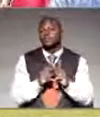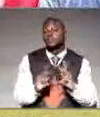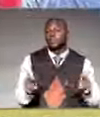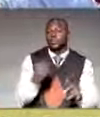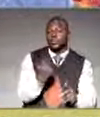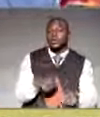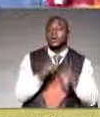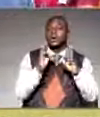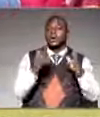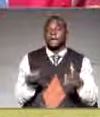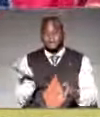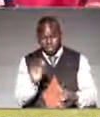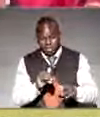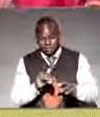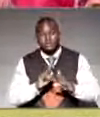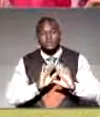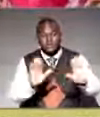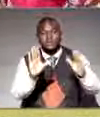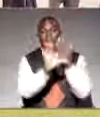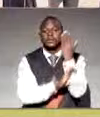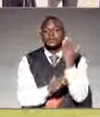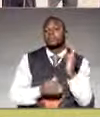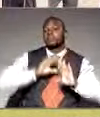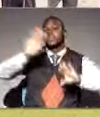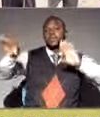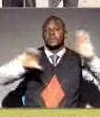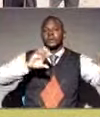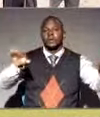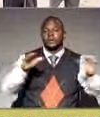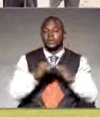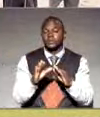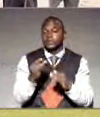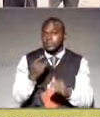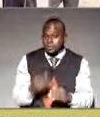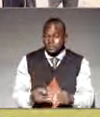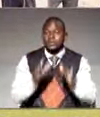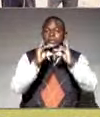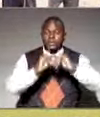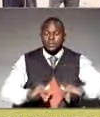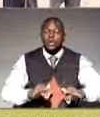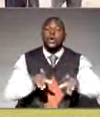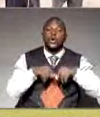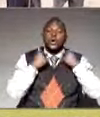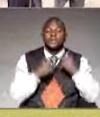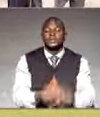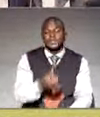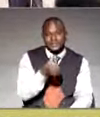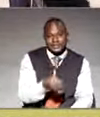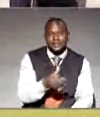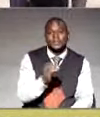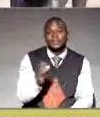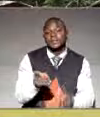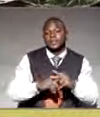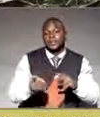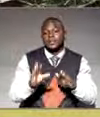we hope when peace returns in their countries, they will go back. Wamwanja Settlement currently hosts over 60,000